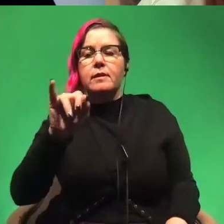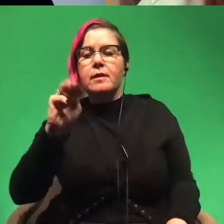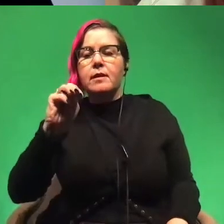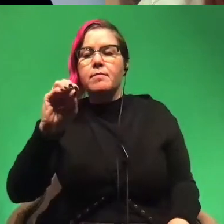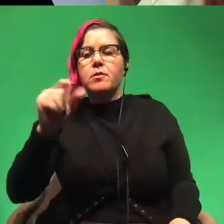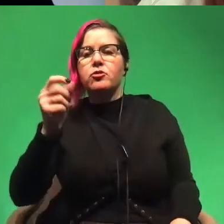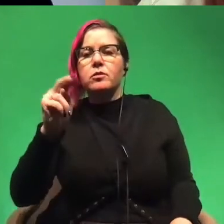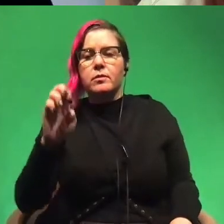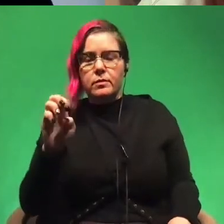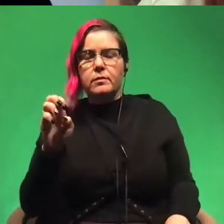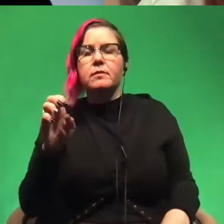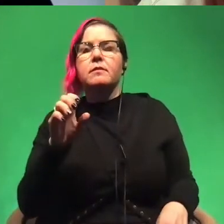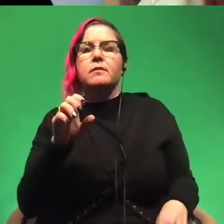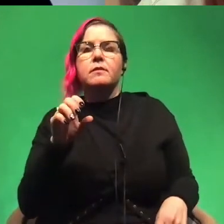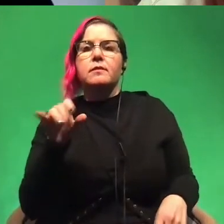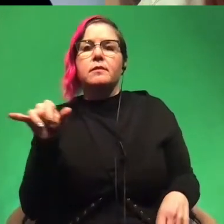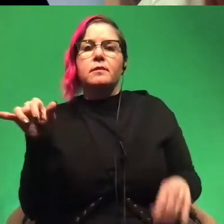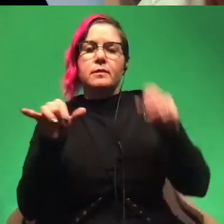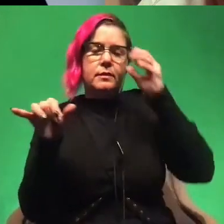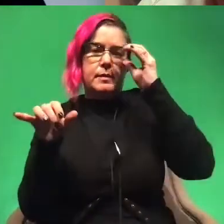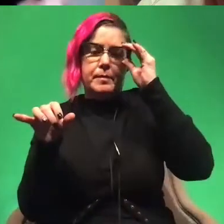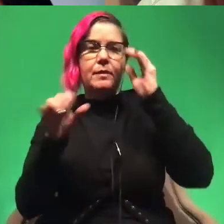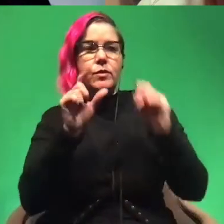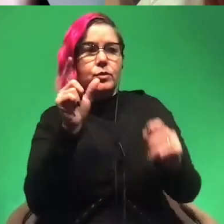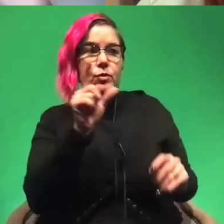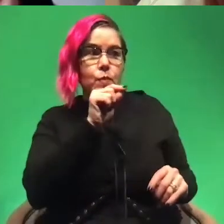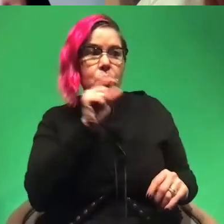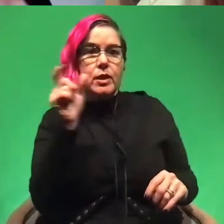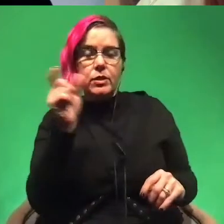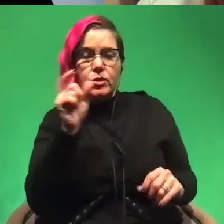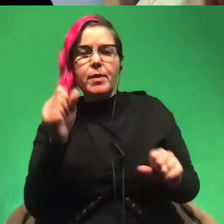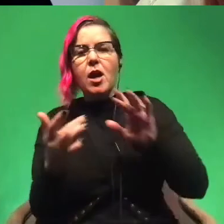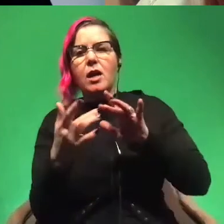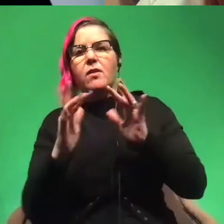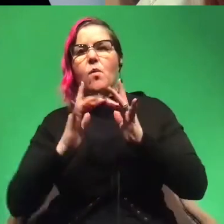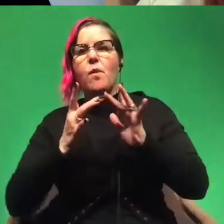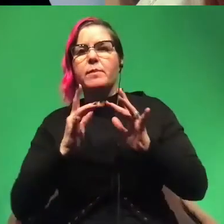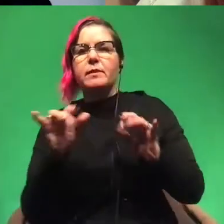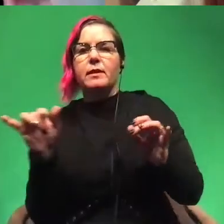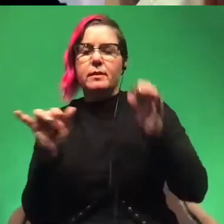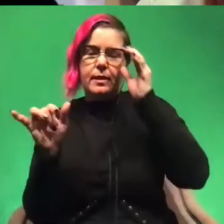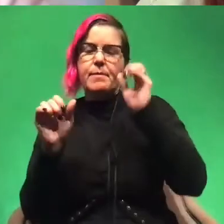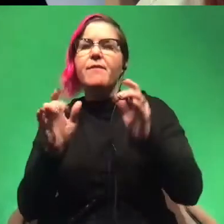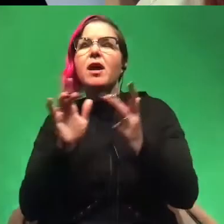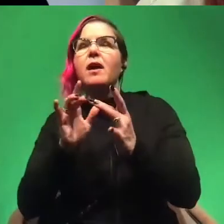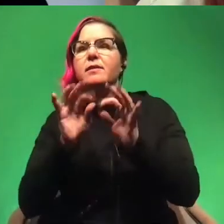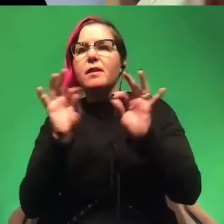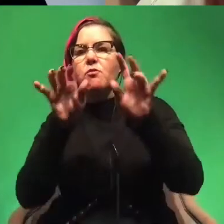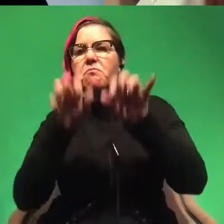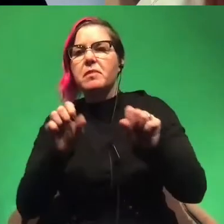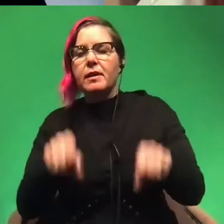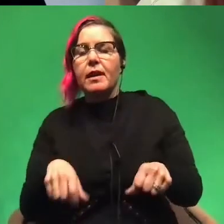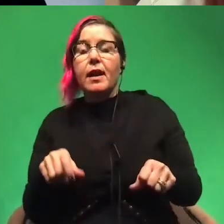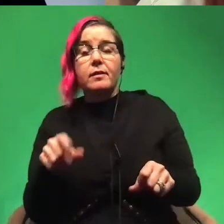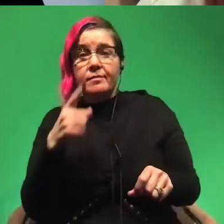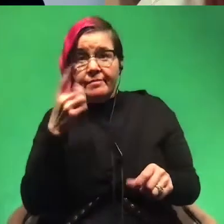also biologistimogene.com, so if you don't have Twitter, you don't have Instagram, you can also contact me through the contact form on my website. I love chatting about this stuff, so come find